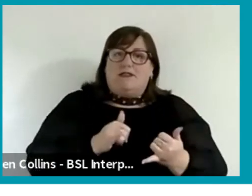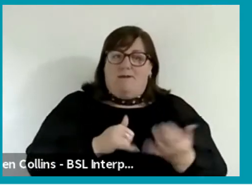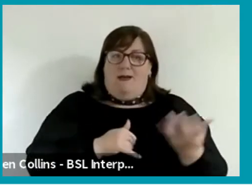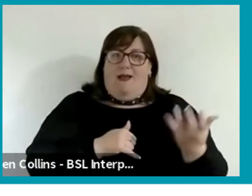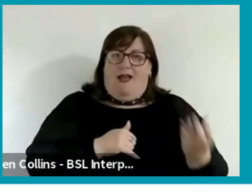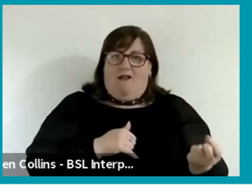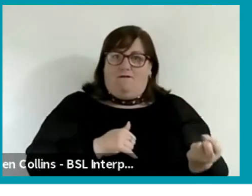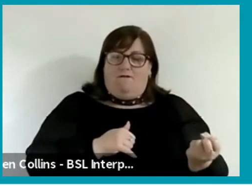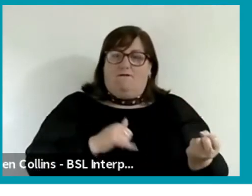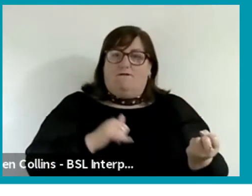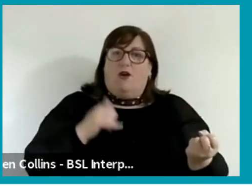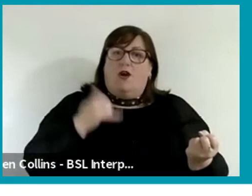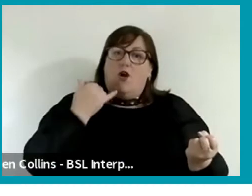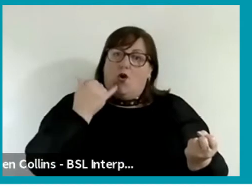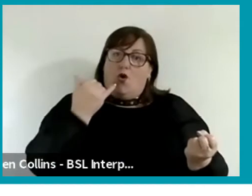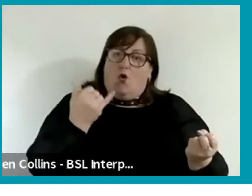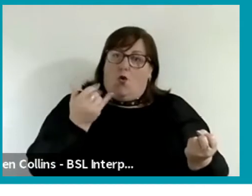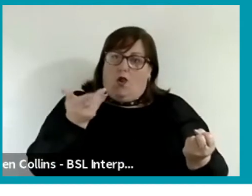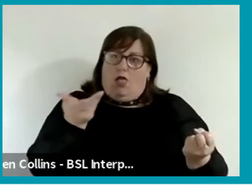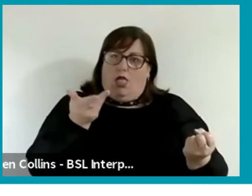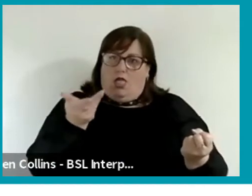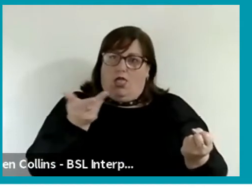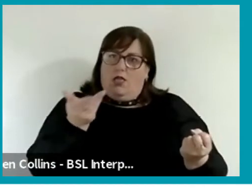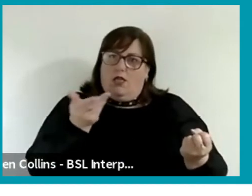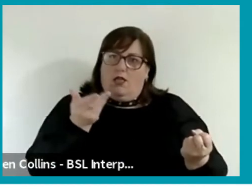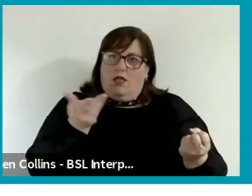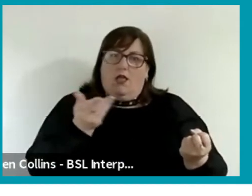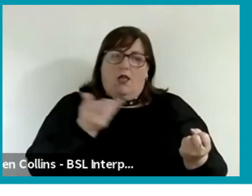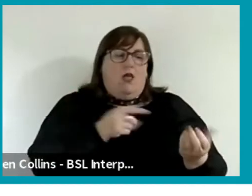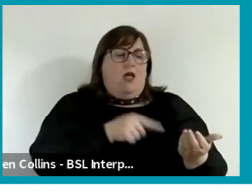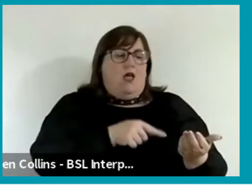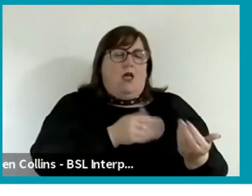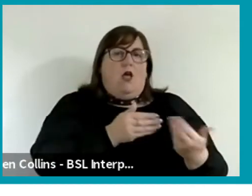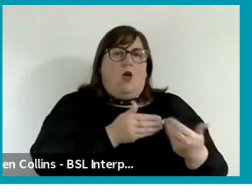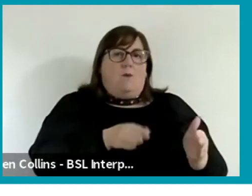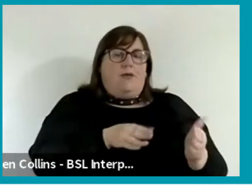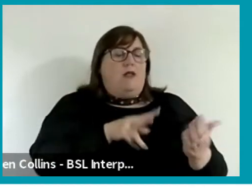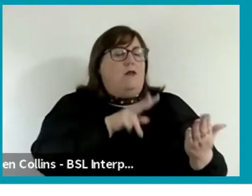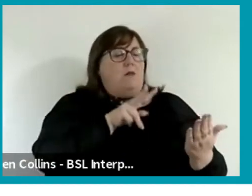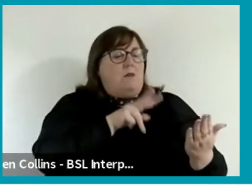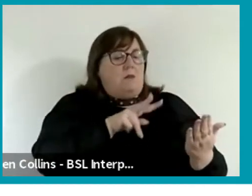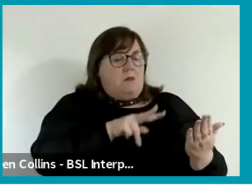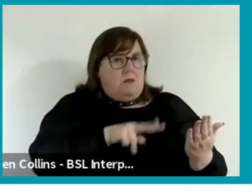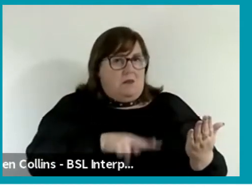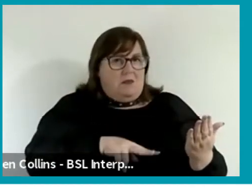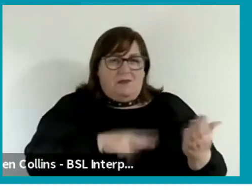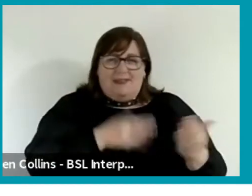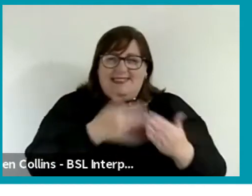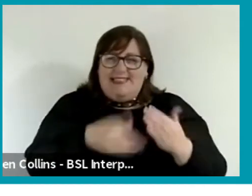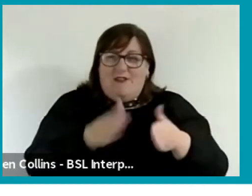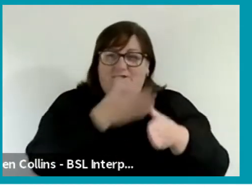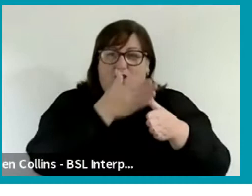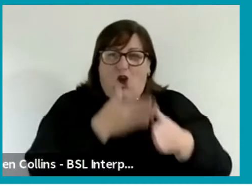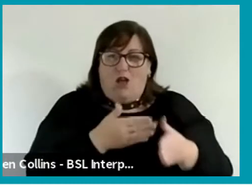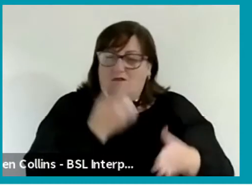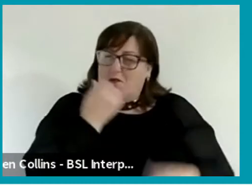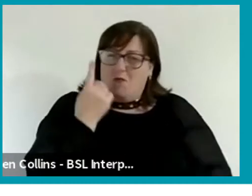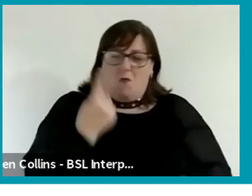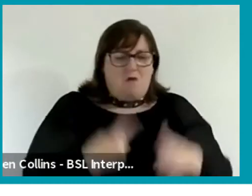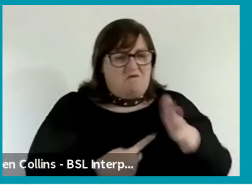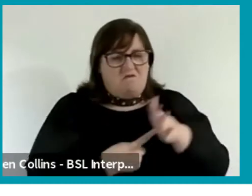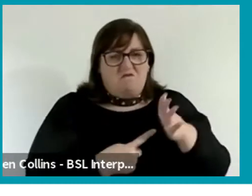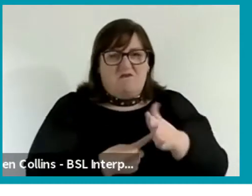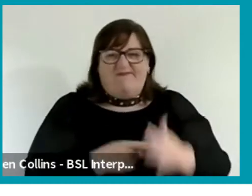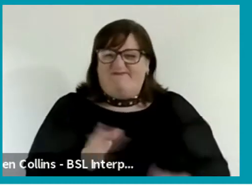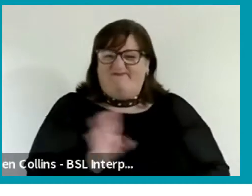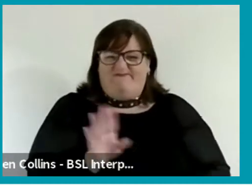to move forward with the conversation, but it's never the first instance and the first